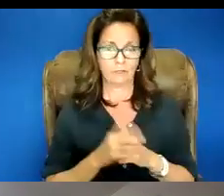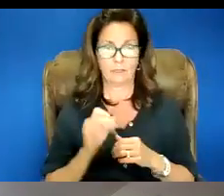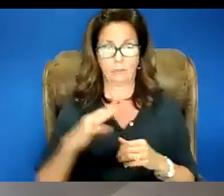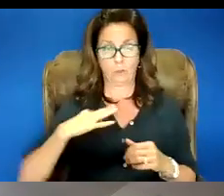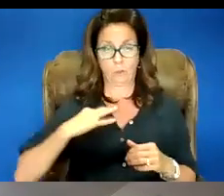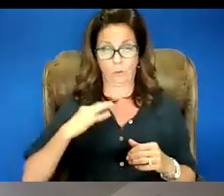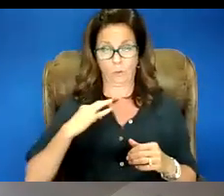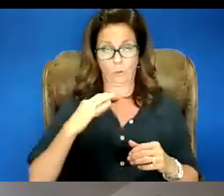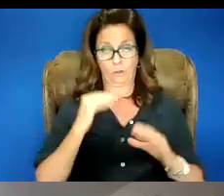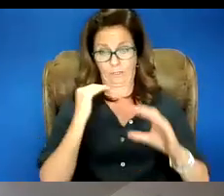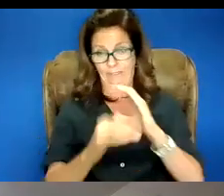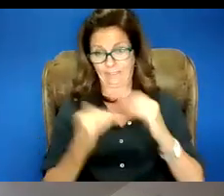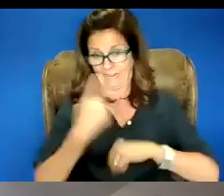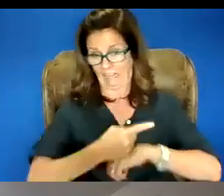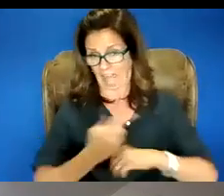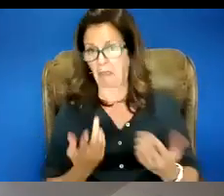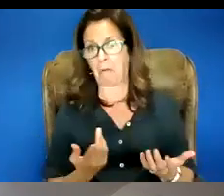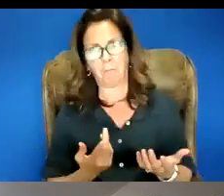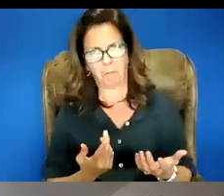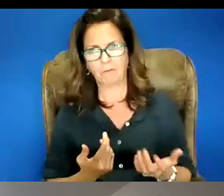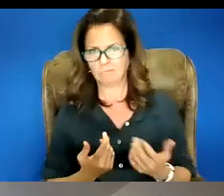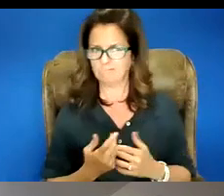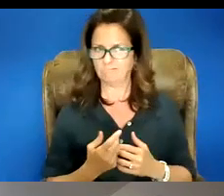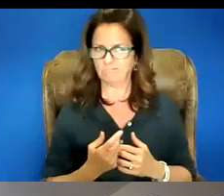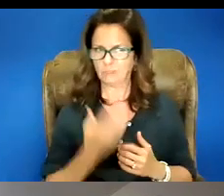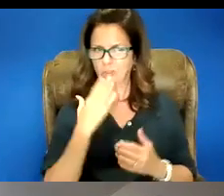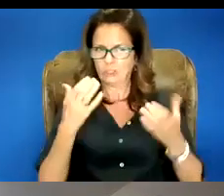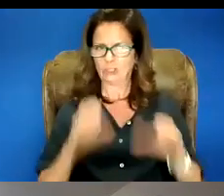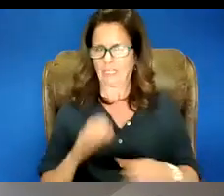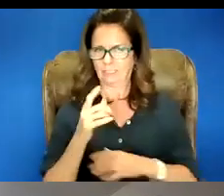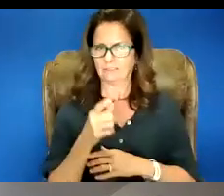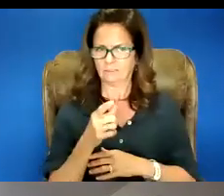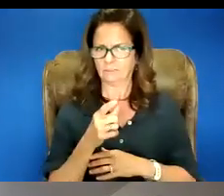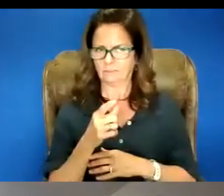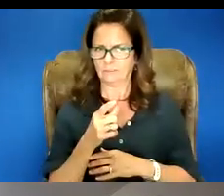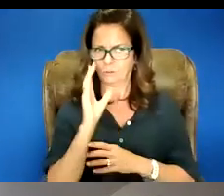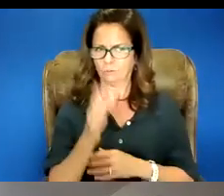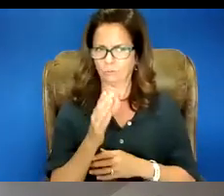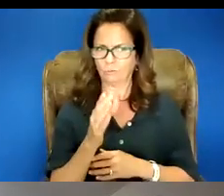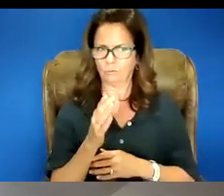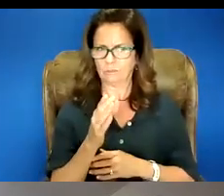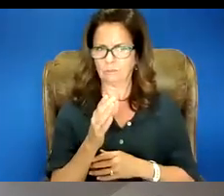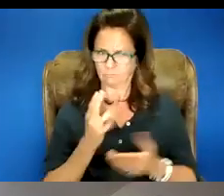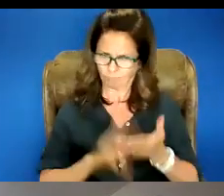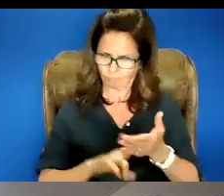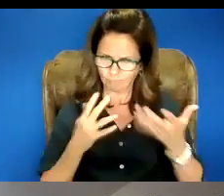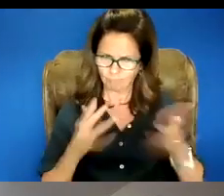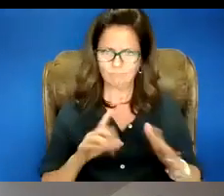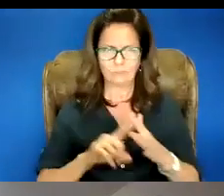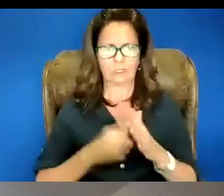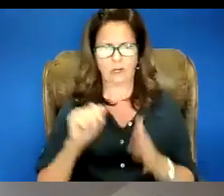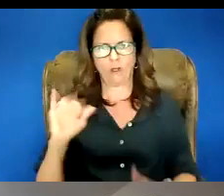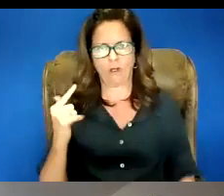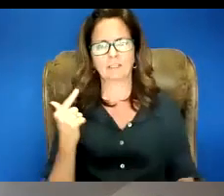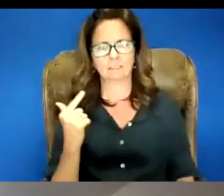it's much more likely that you'll get enrolled to start in August. And then